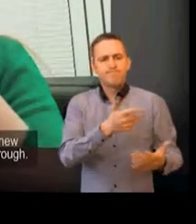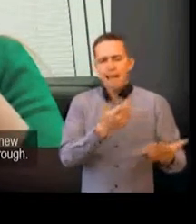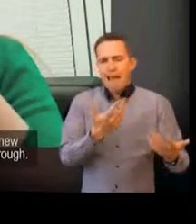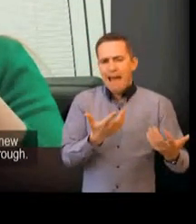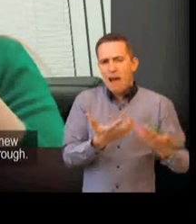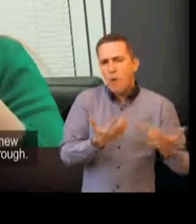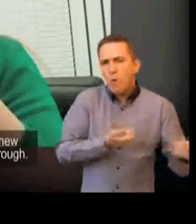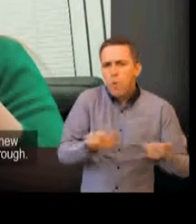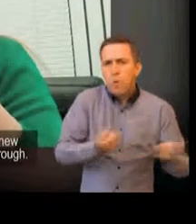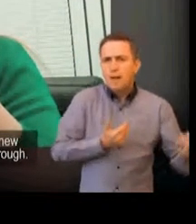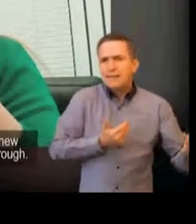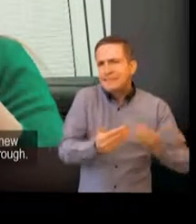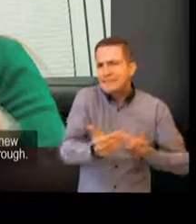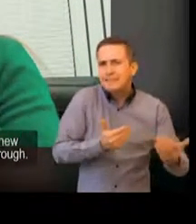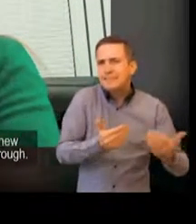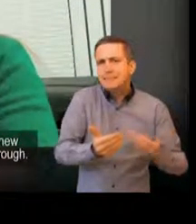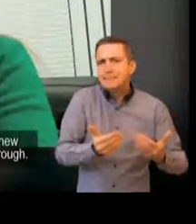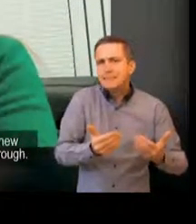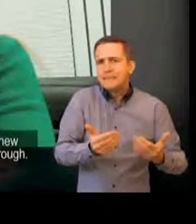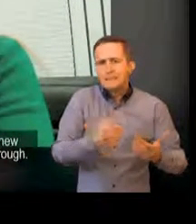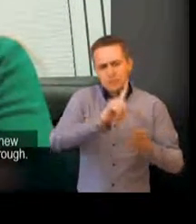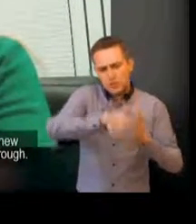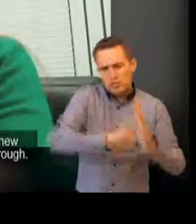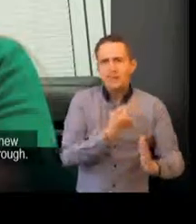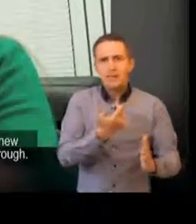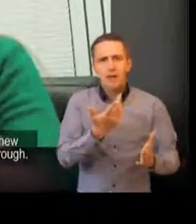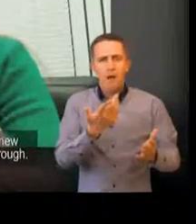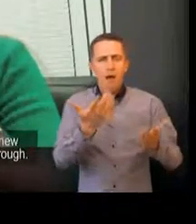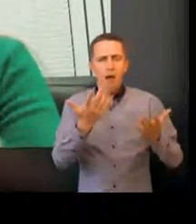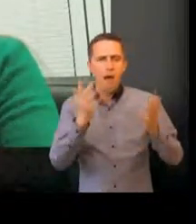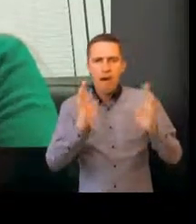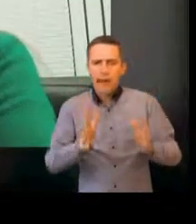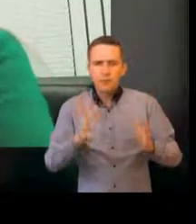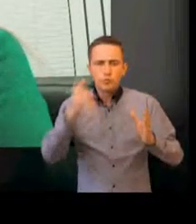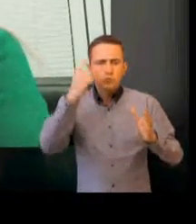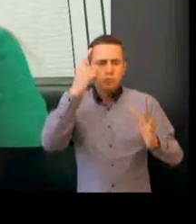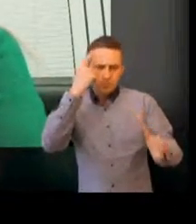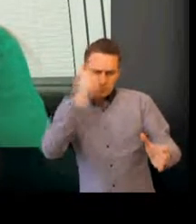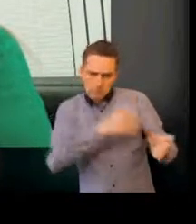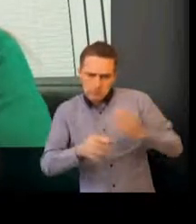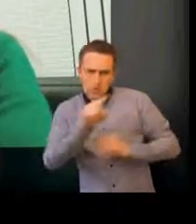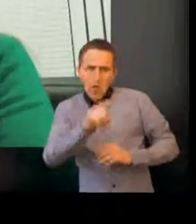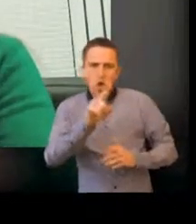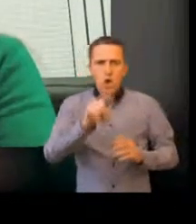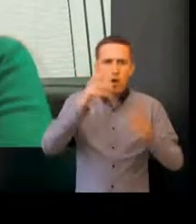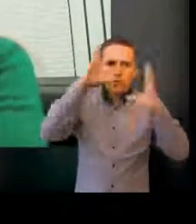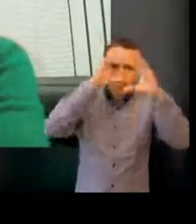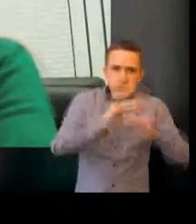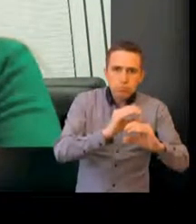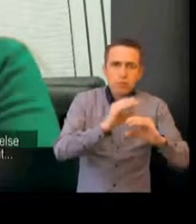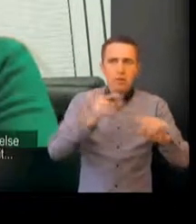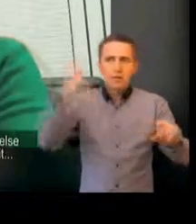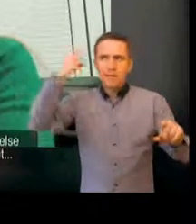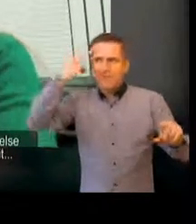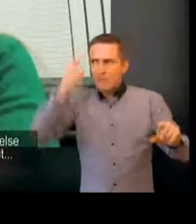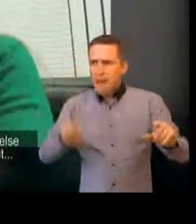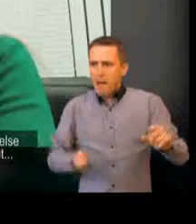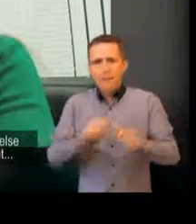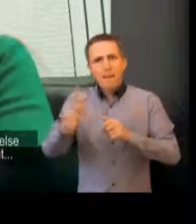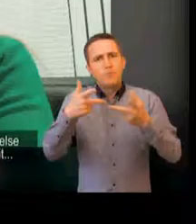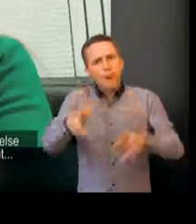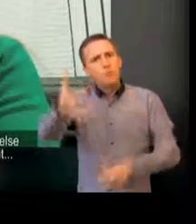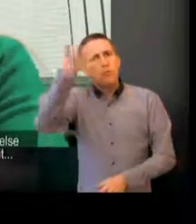But I think for me, one of the most important things is being able to speak to other parents who are in a similar